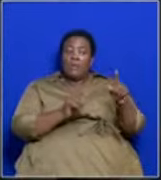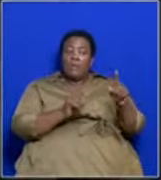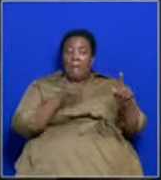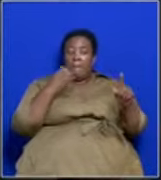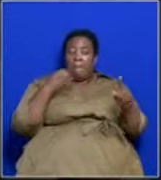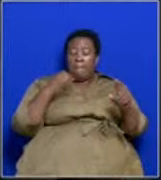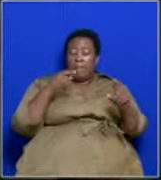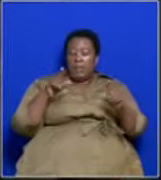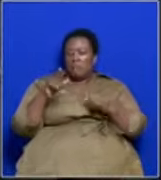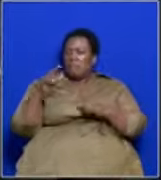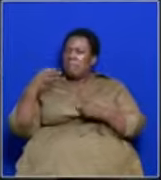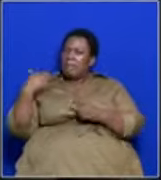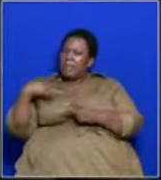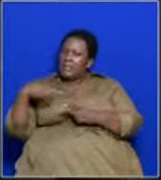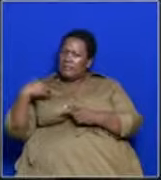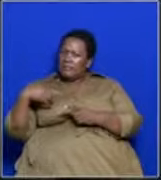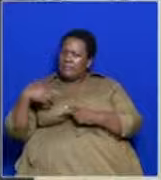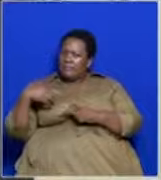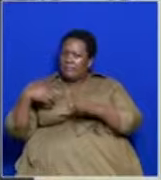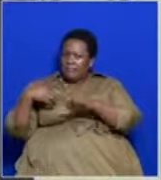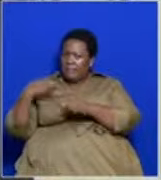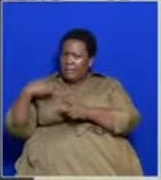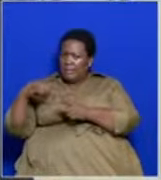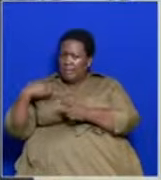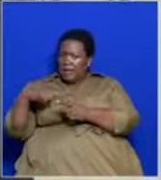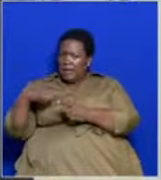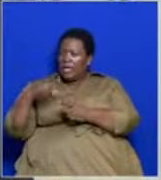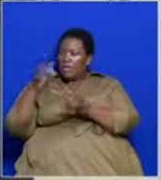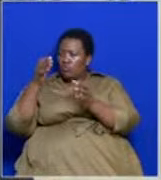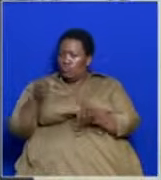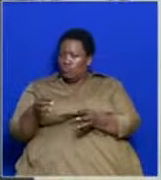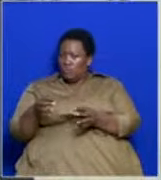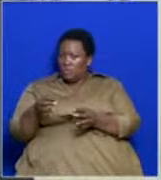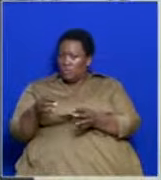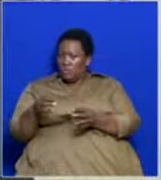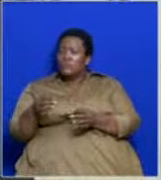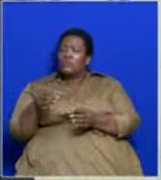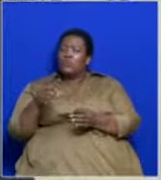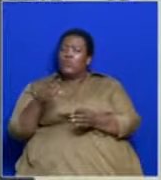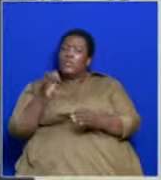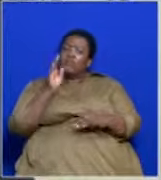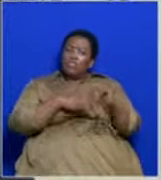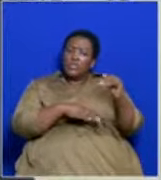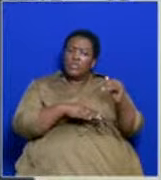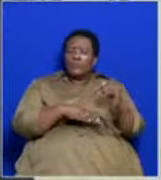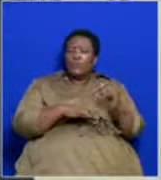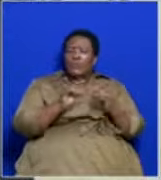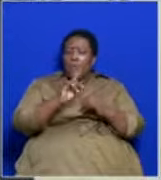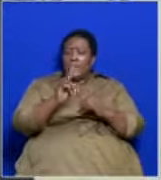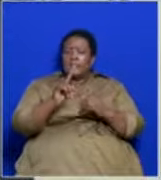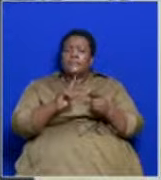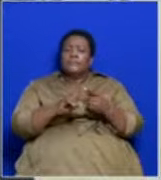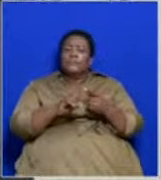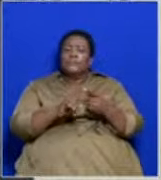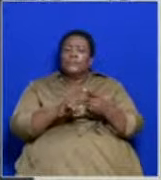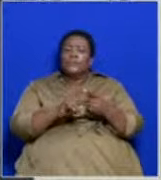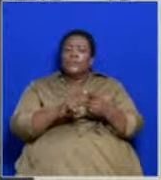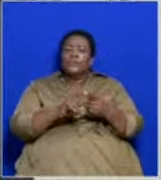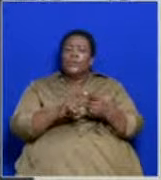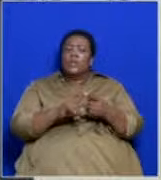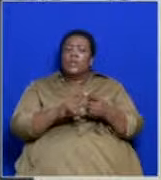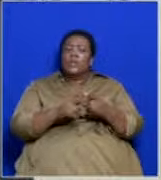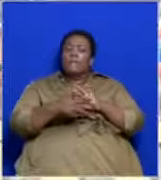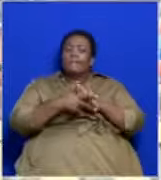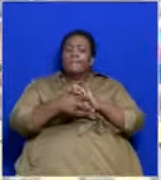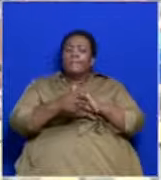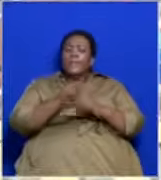could choose to charge him with unauthorized use of municipal